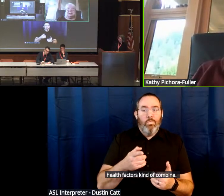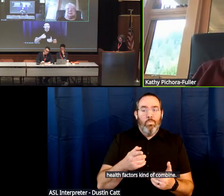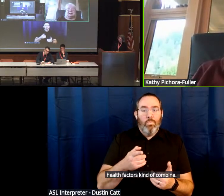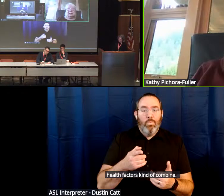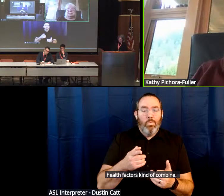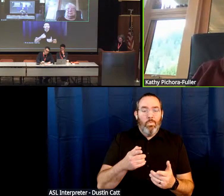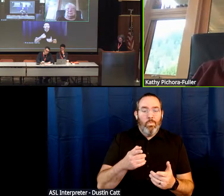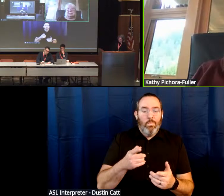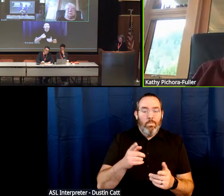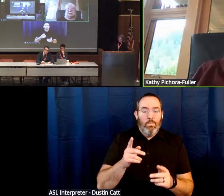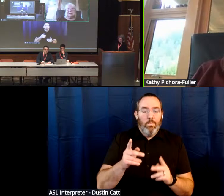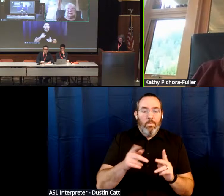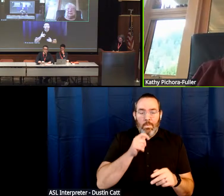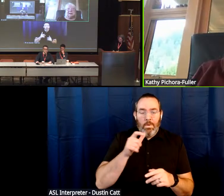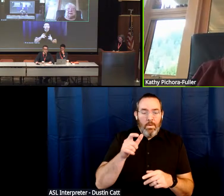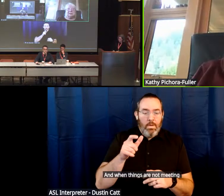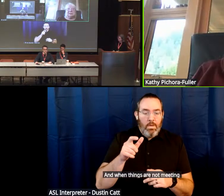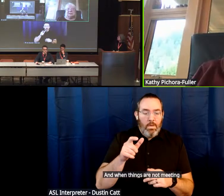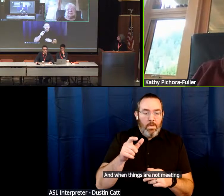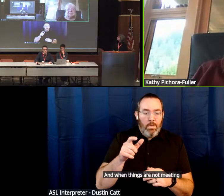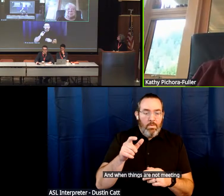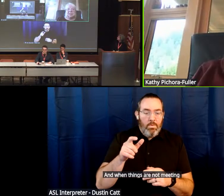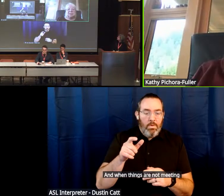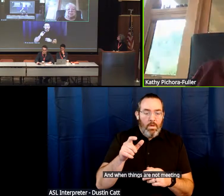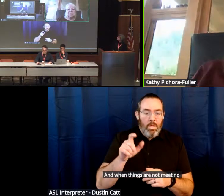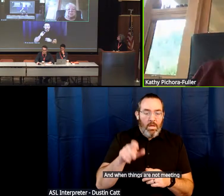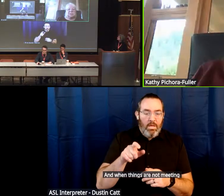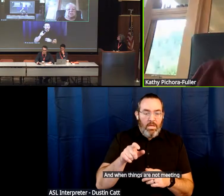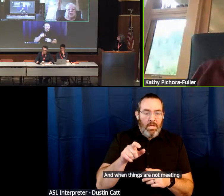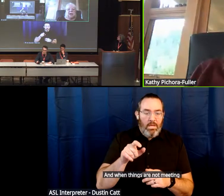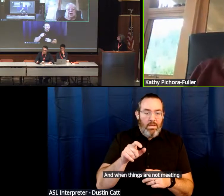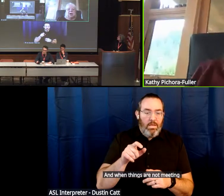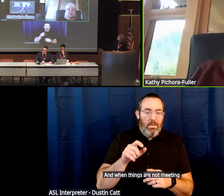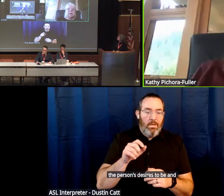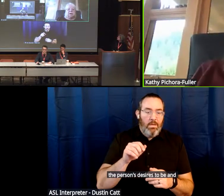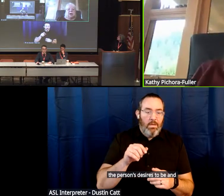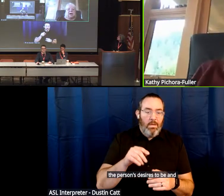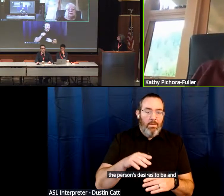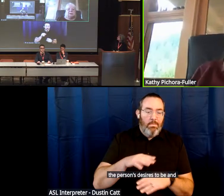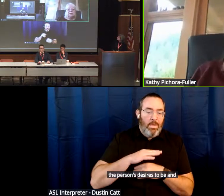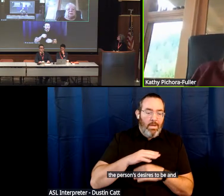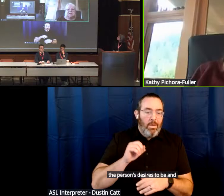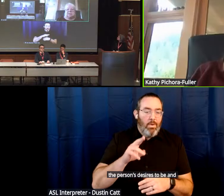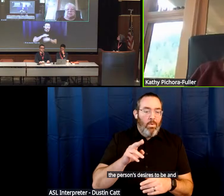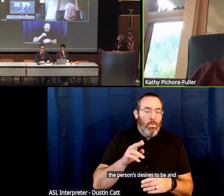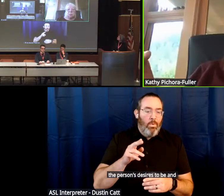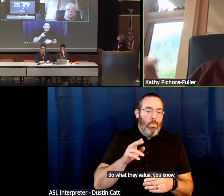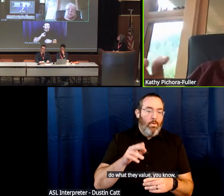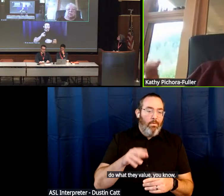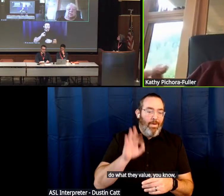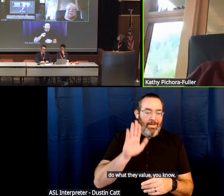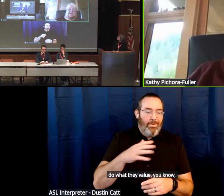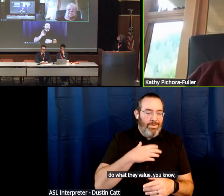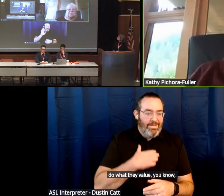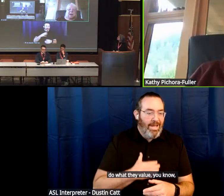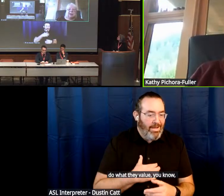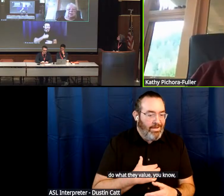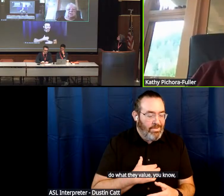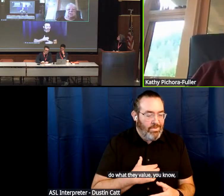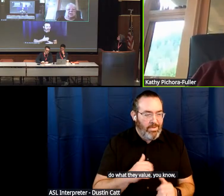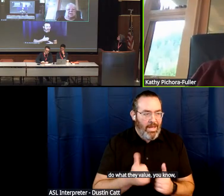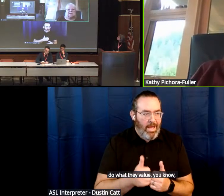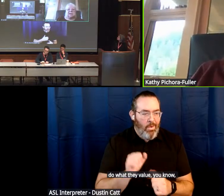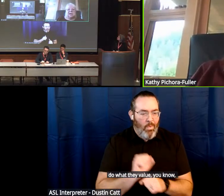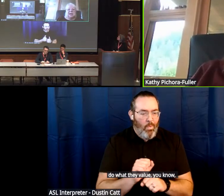the person's desires to be and do what they value, how do we start to work on this as a package?